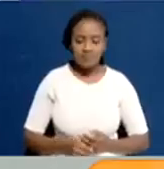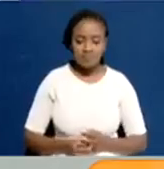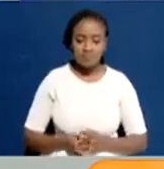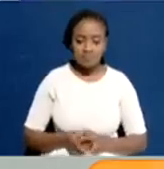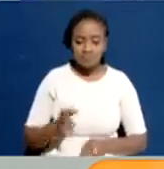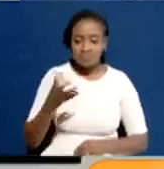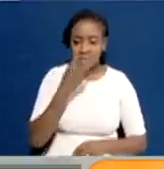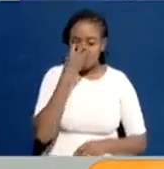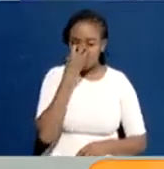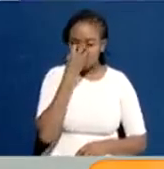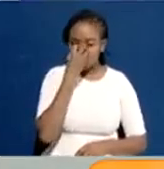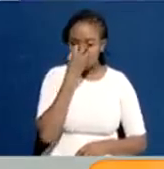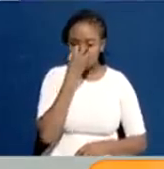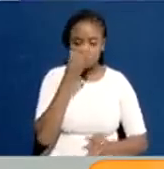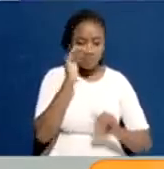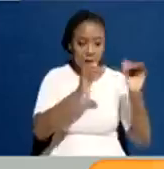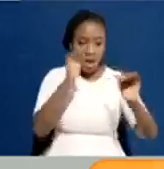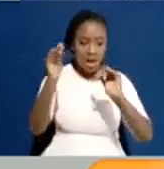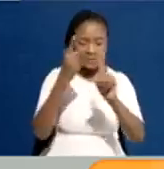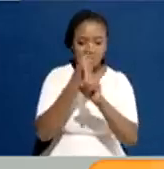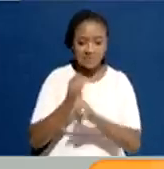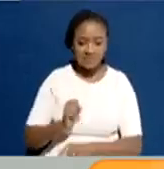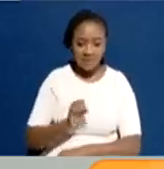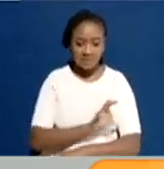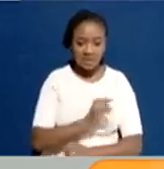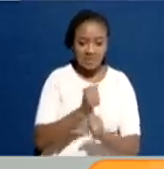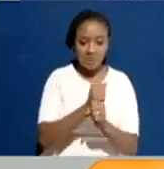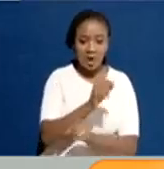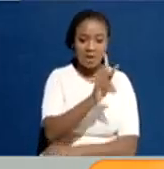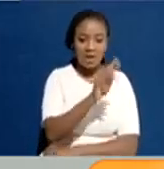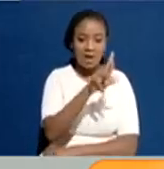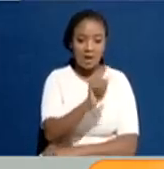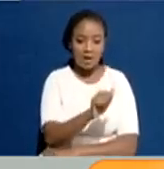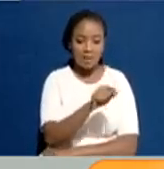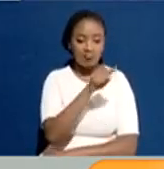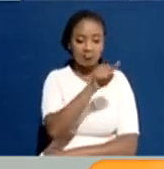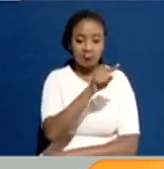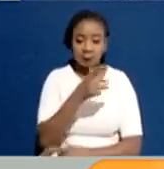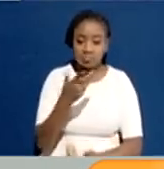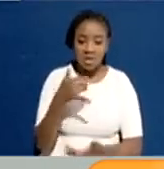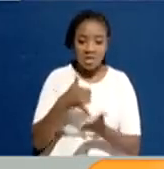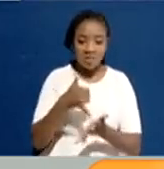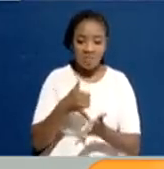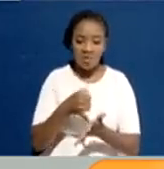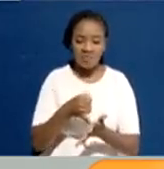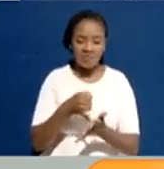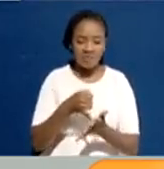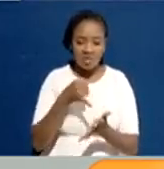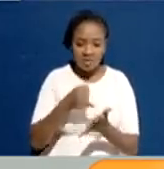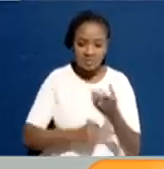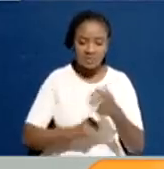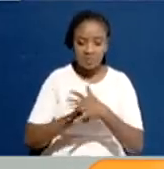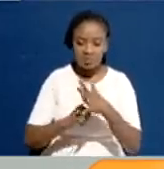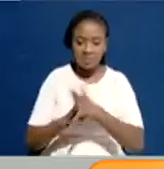President William Ruto has called out staff at the Kenya Revenue Authority, accusing them of abetting